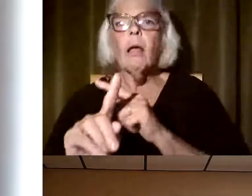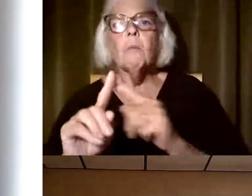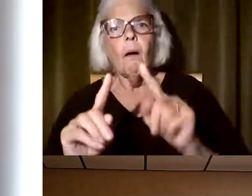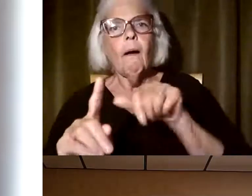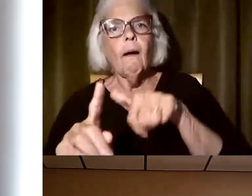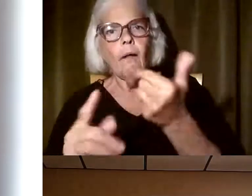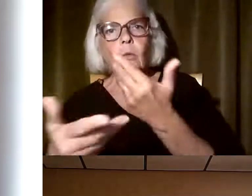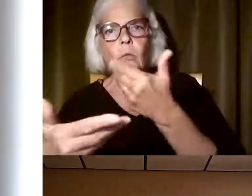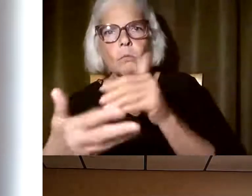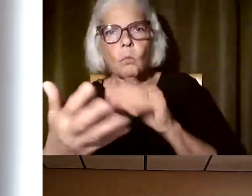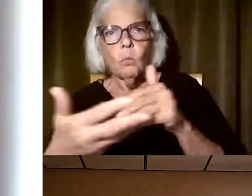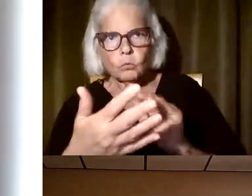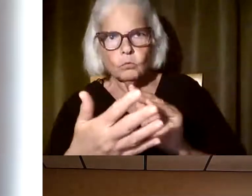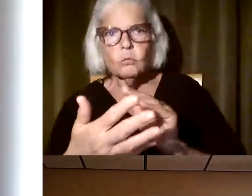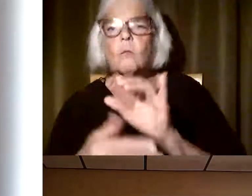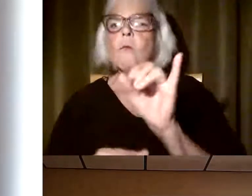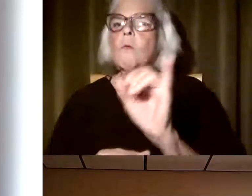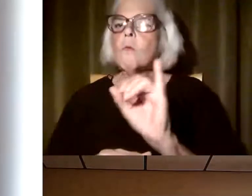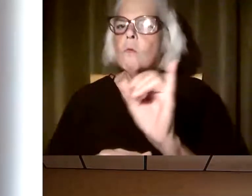any feedback,